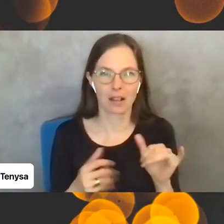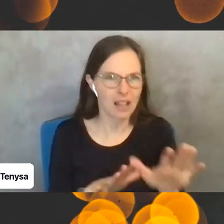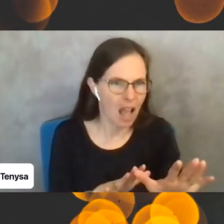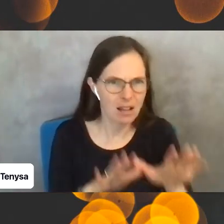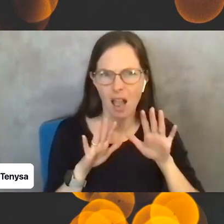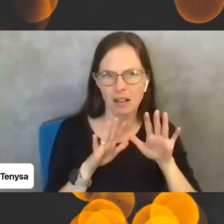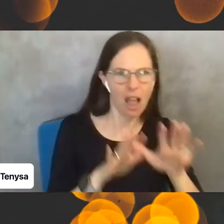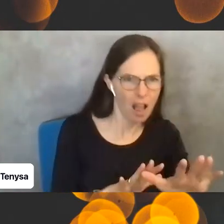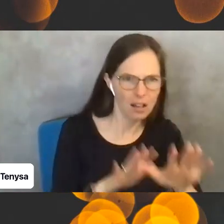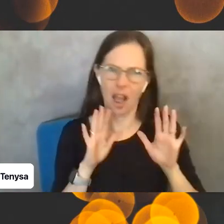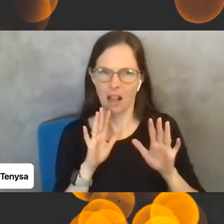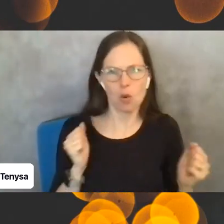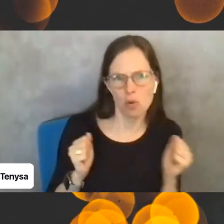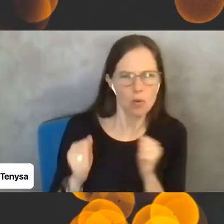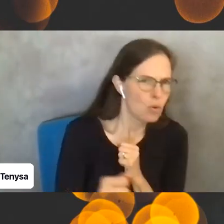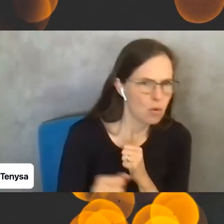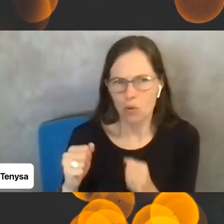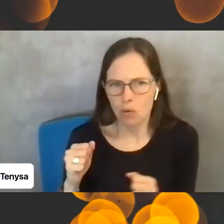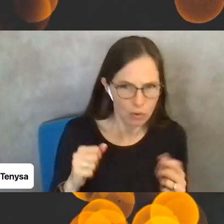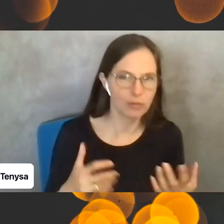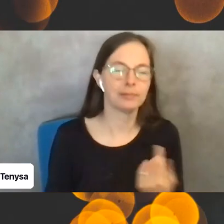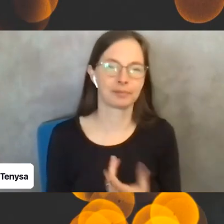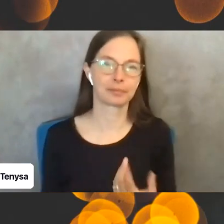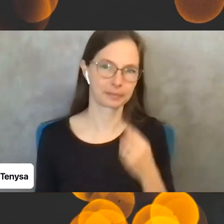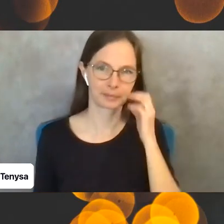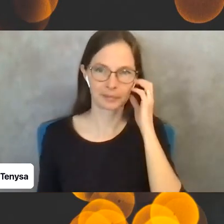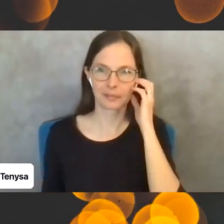gag, gag, gag, gag.